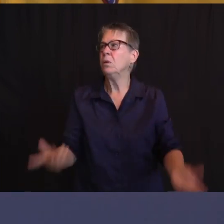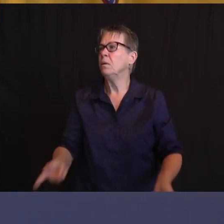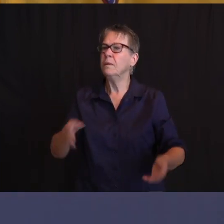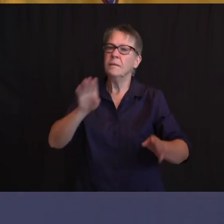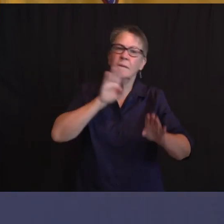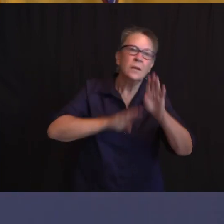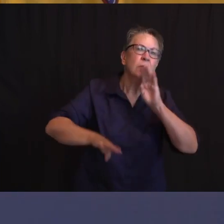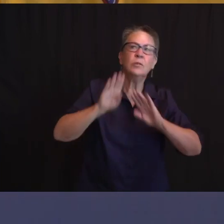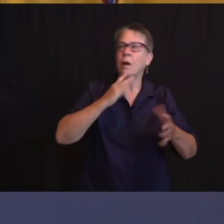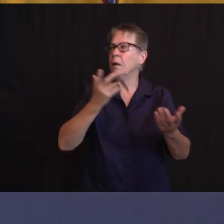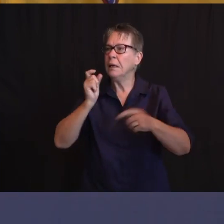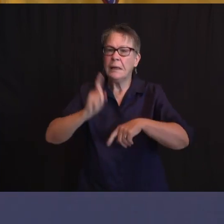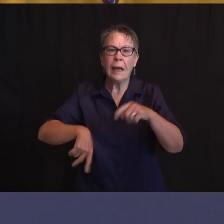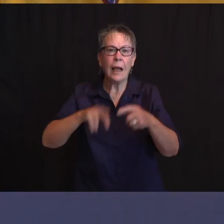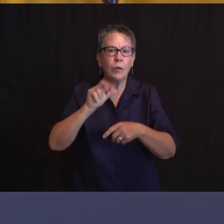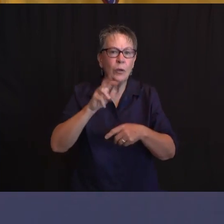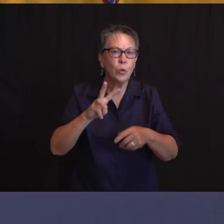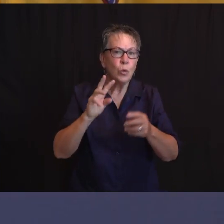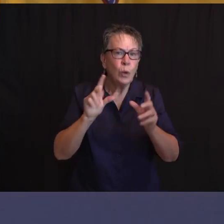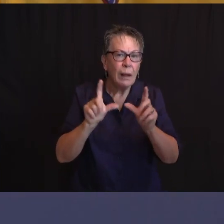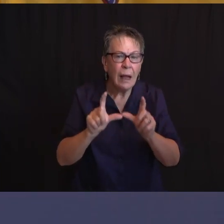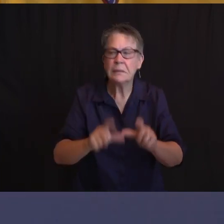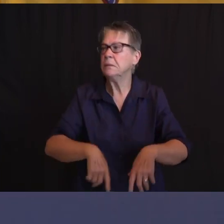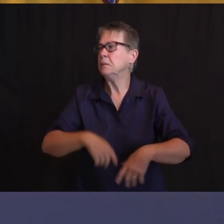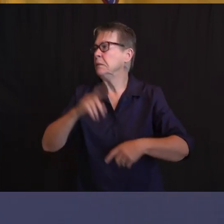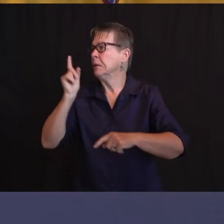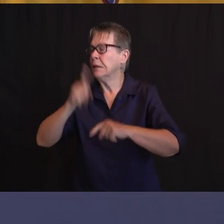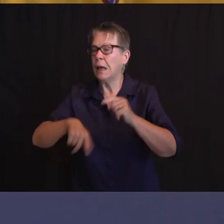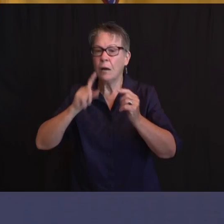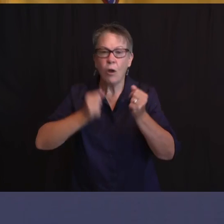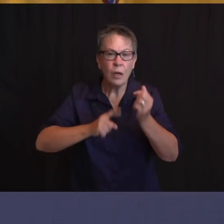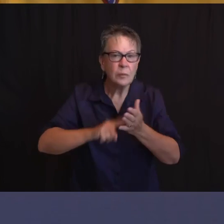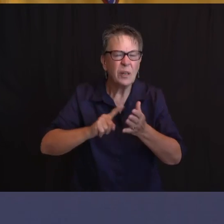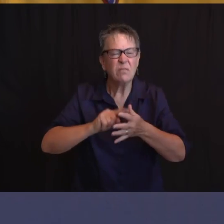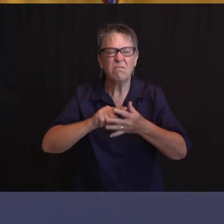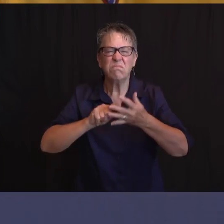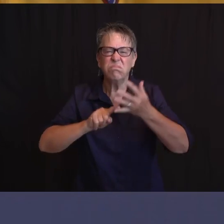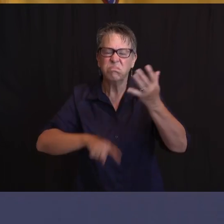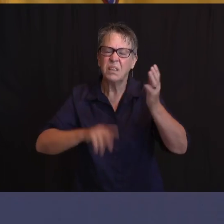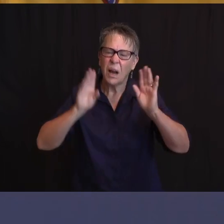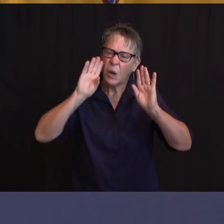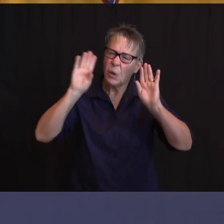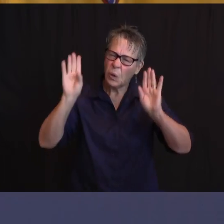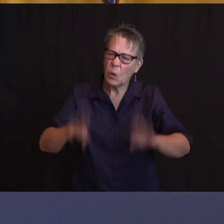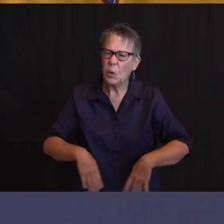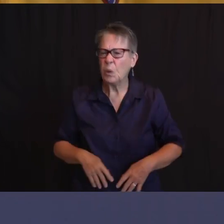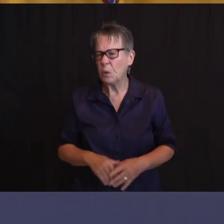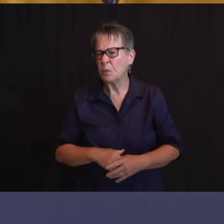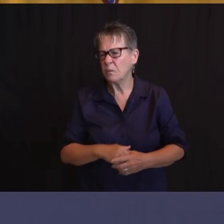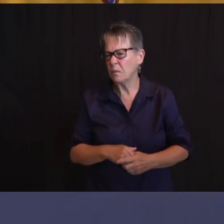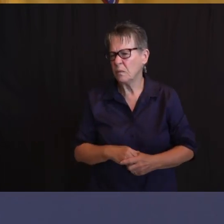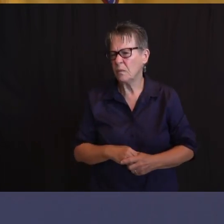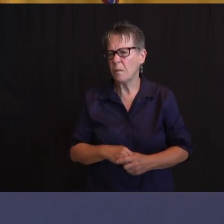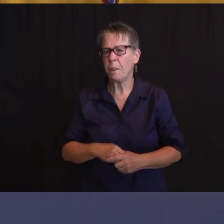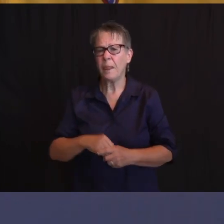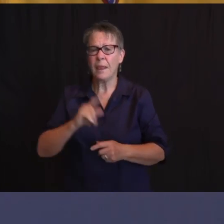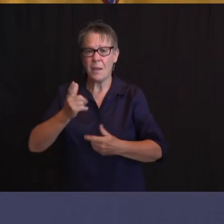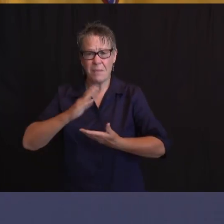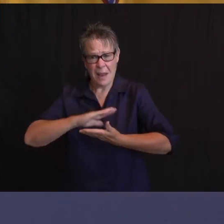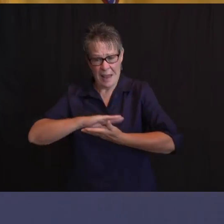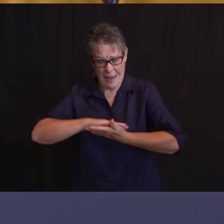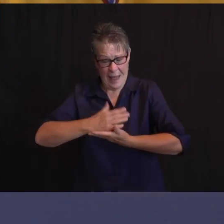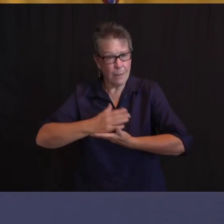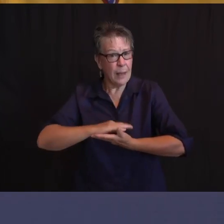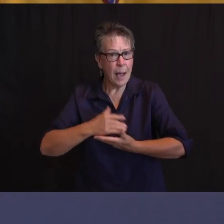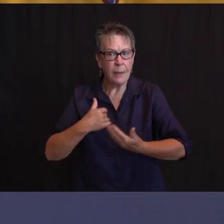now pounding away. We're about to pound away on the manufacturers and get a better handle on that. The one takeaway I took from the conversation with